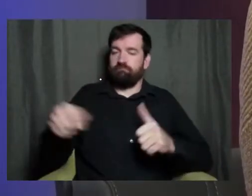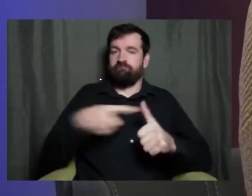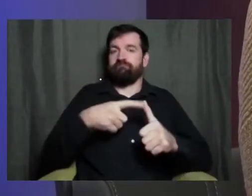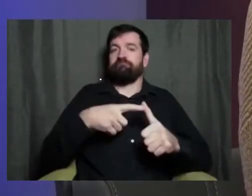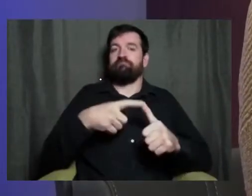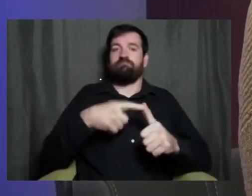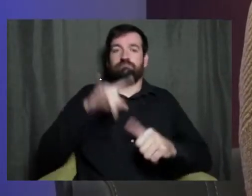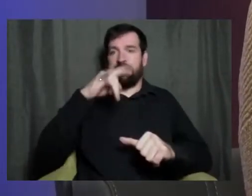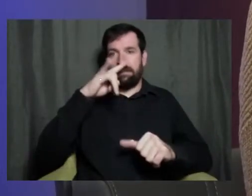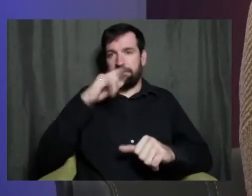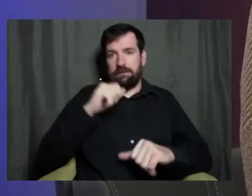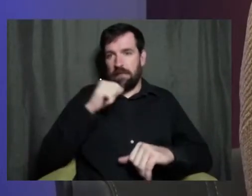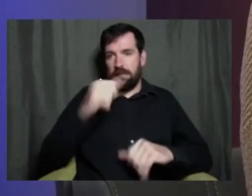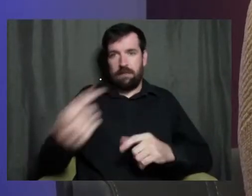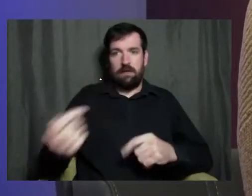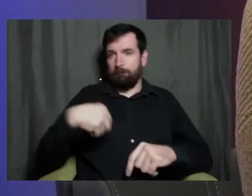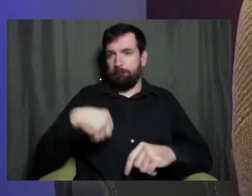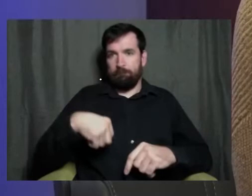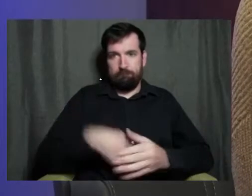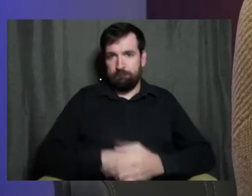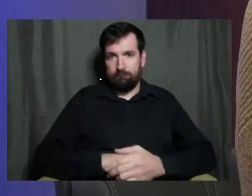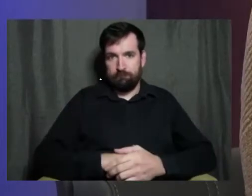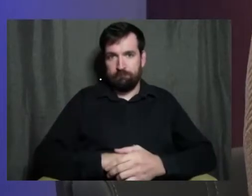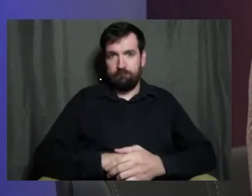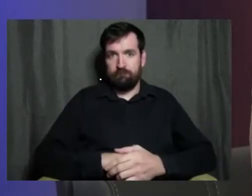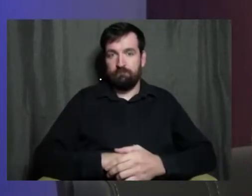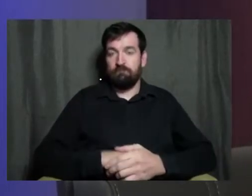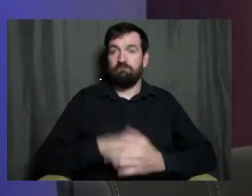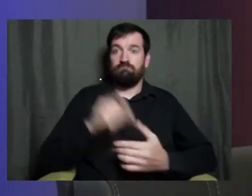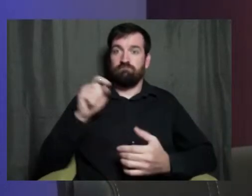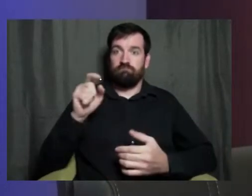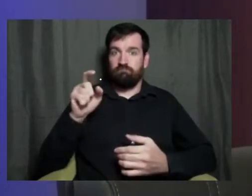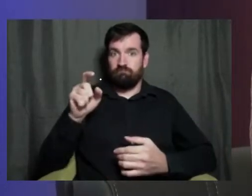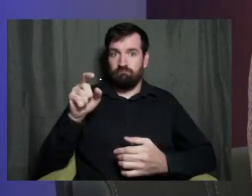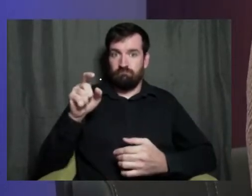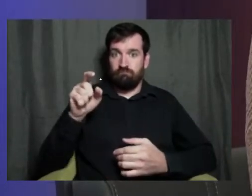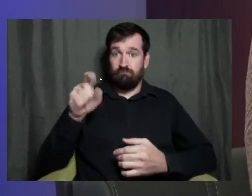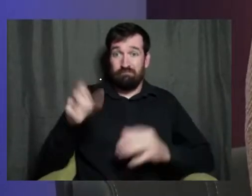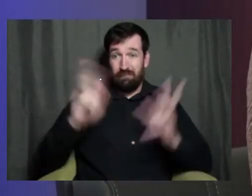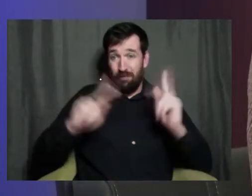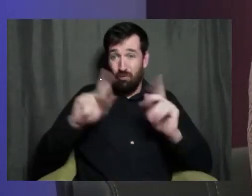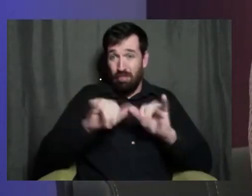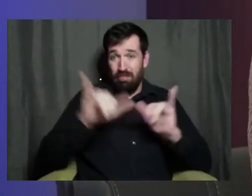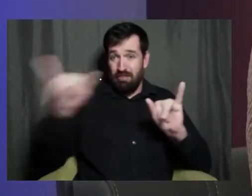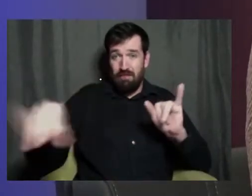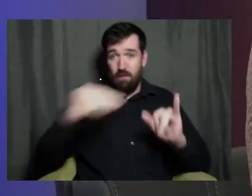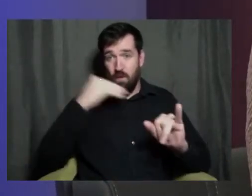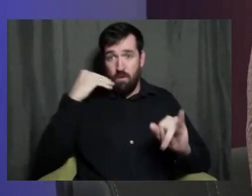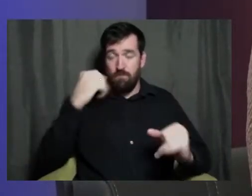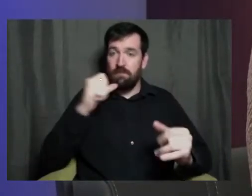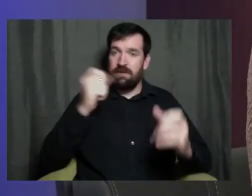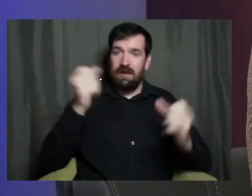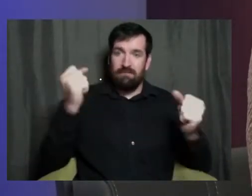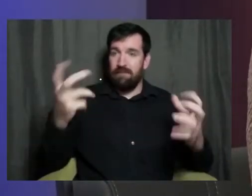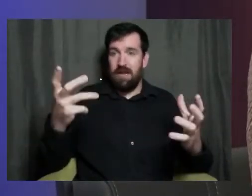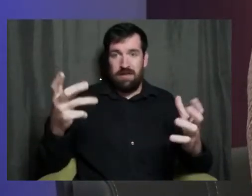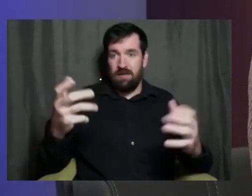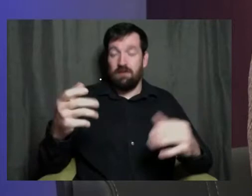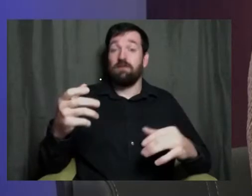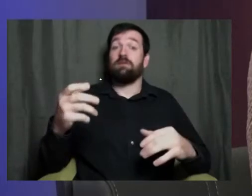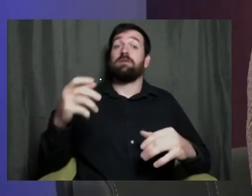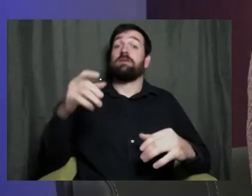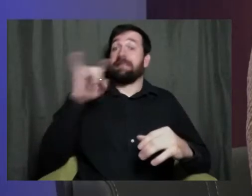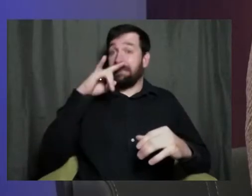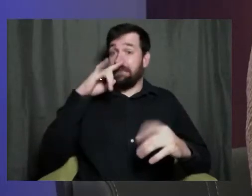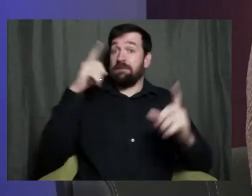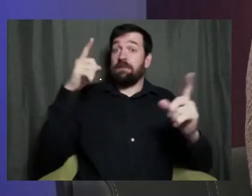being admitted. We had a draw in of everyone staying home, and so we did not see admissions. In part, we saw kiddos at home, and